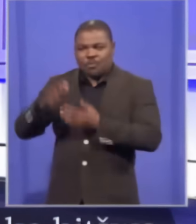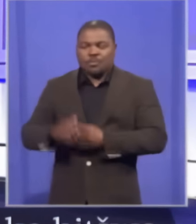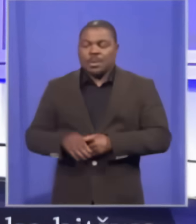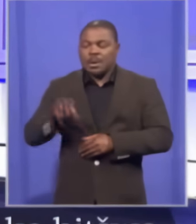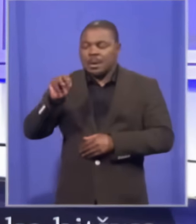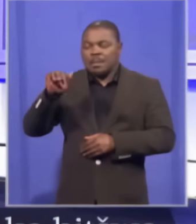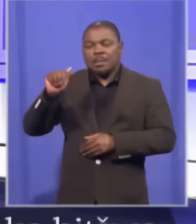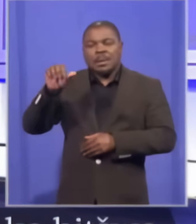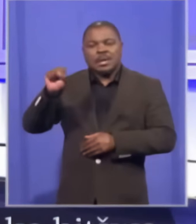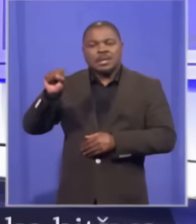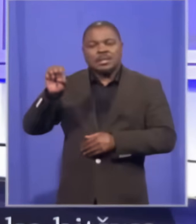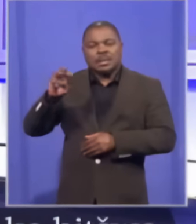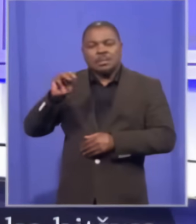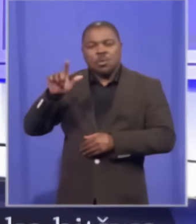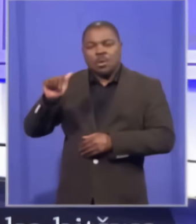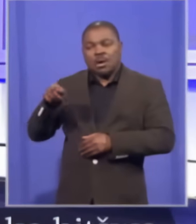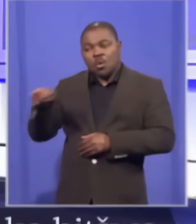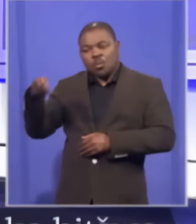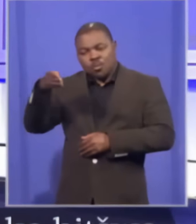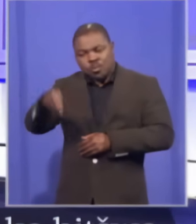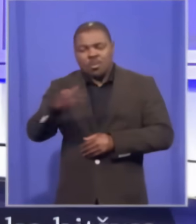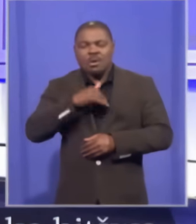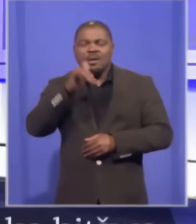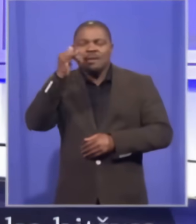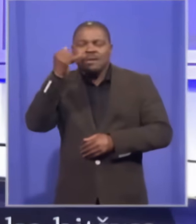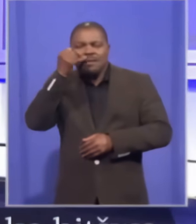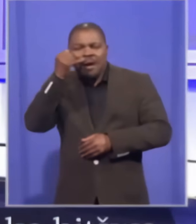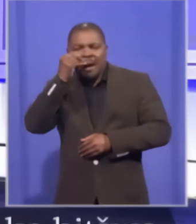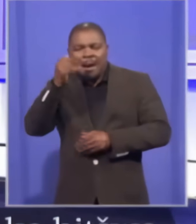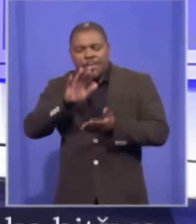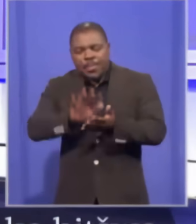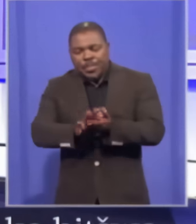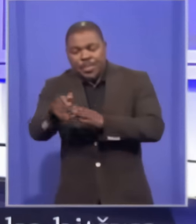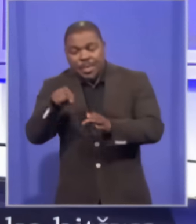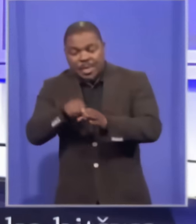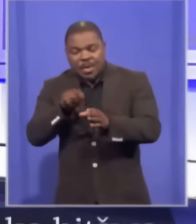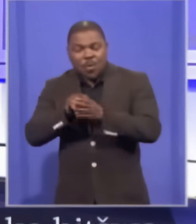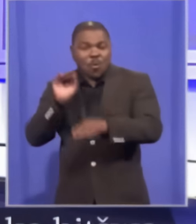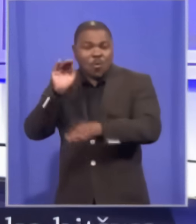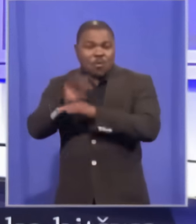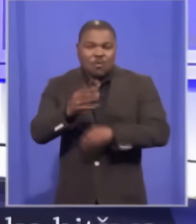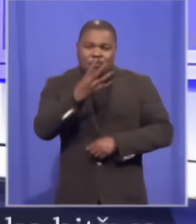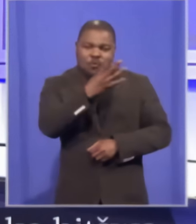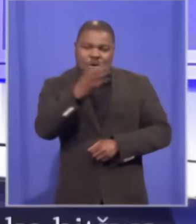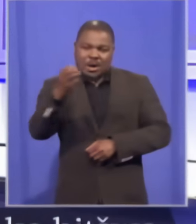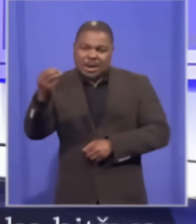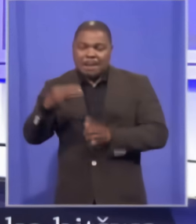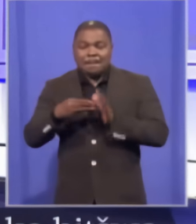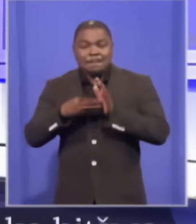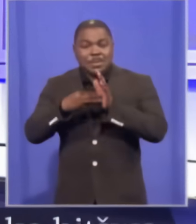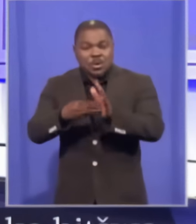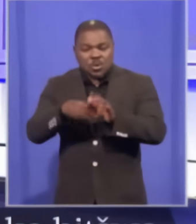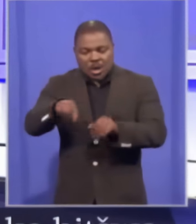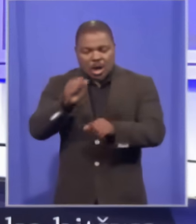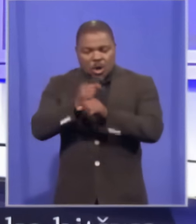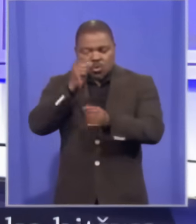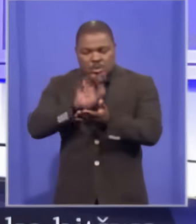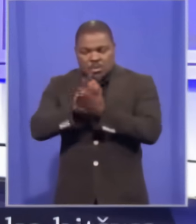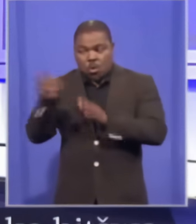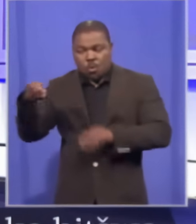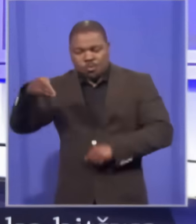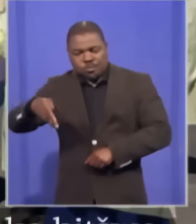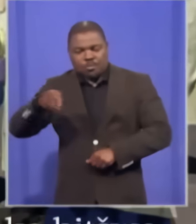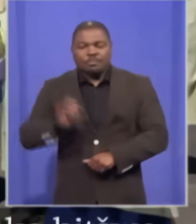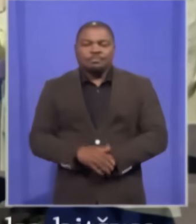a bolela ka thoko ga tiragalo ya go šwalanya dikobatši tša diranta tša go feta dimilione tše 400 ka Gauteng.